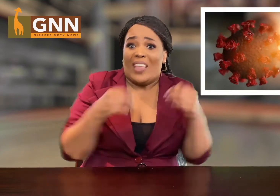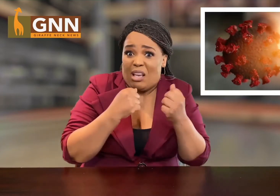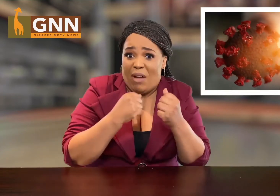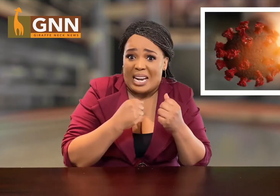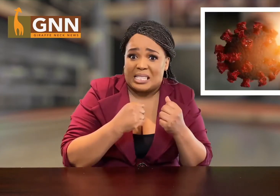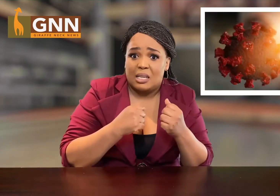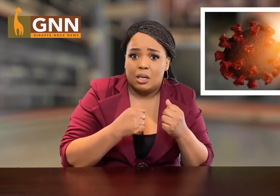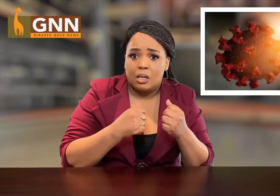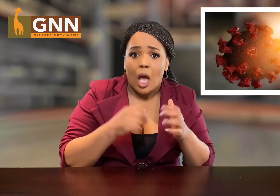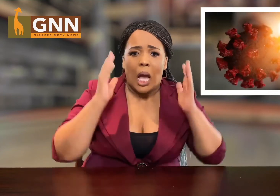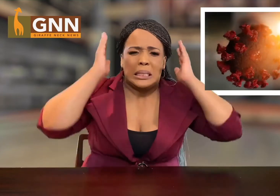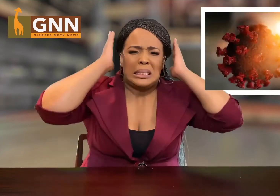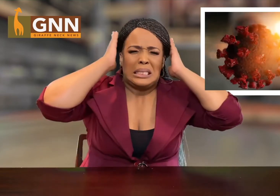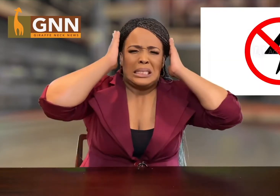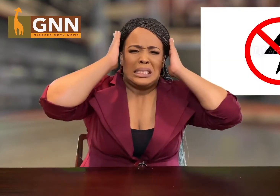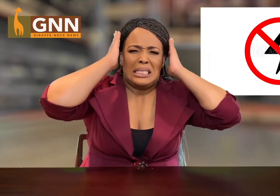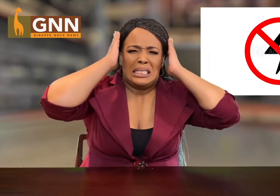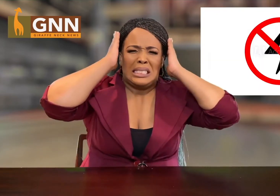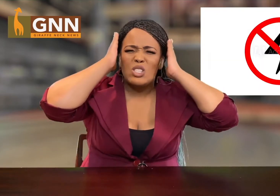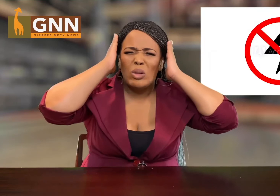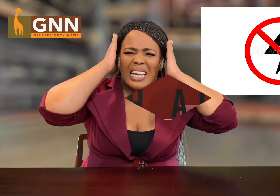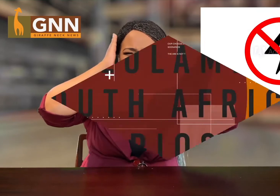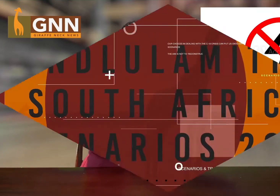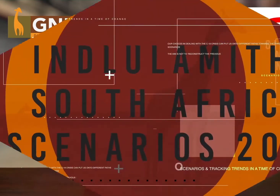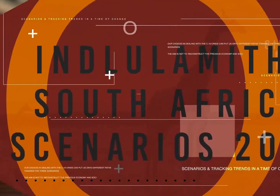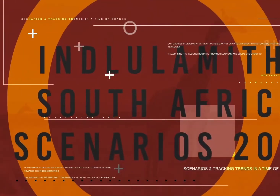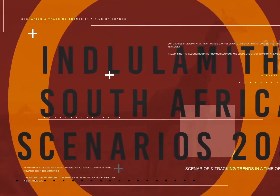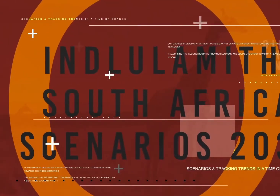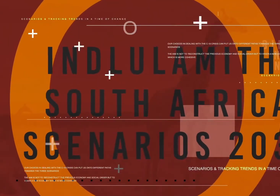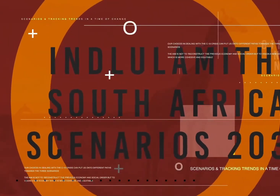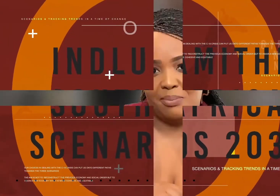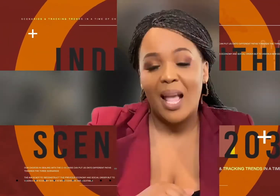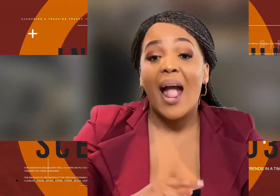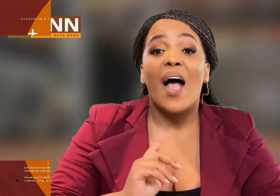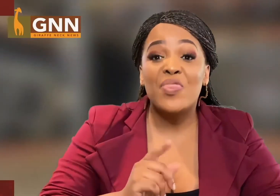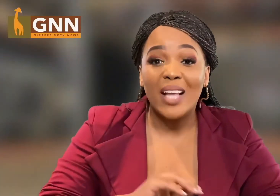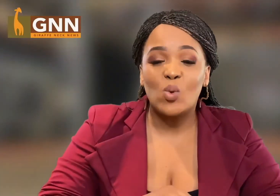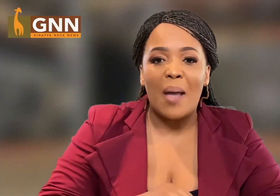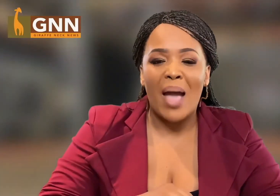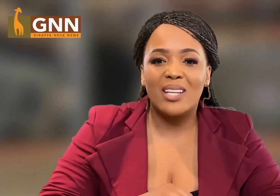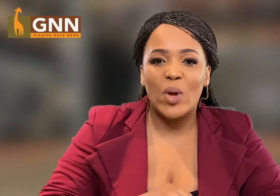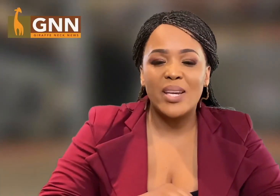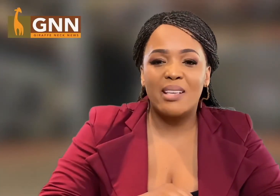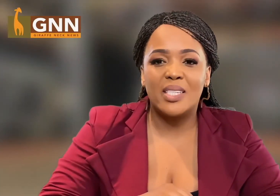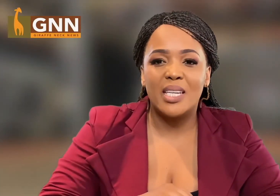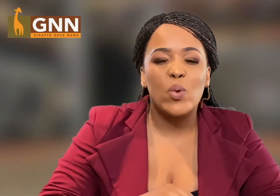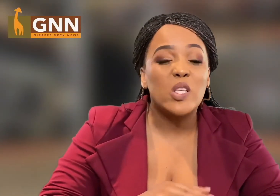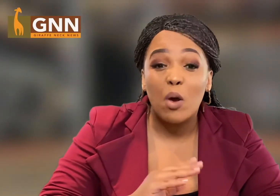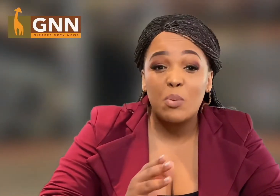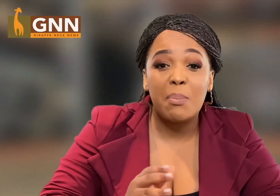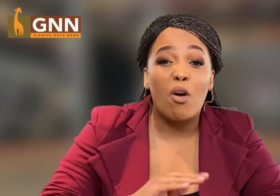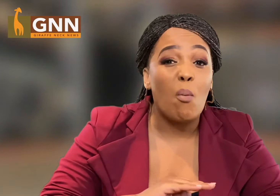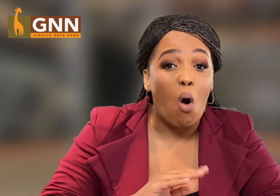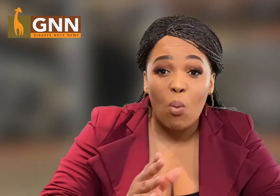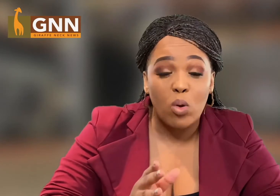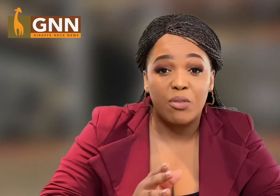yo, there's a virus. Hey, there's load shedding. And that's why back in 2017, we